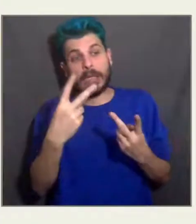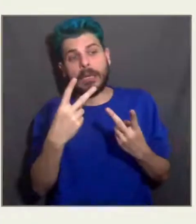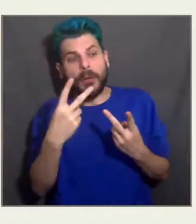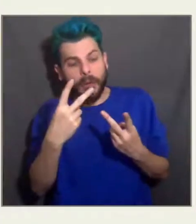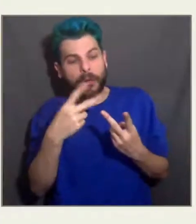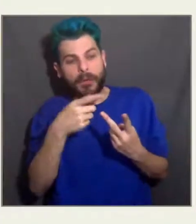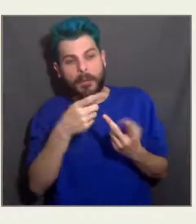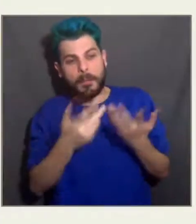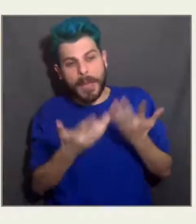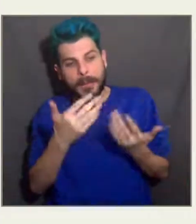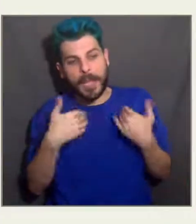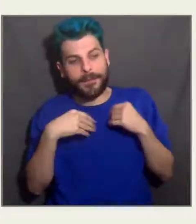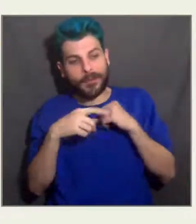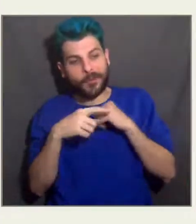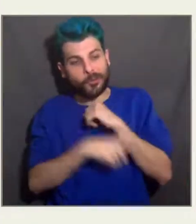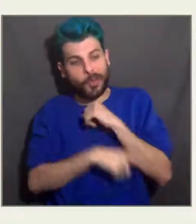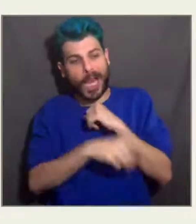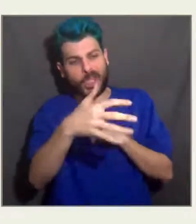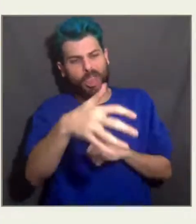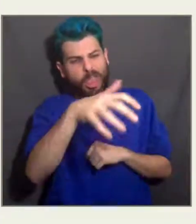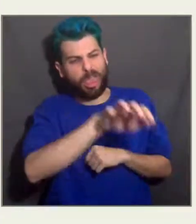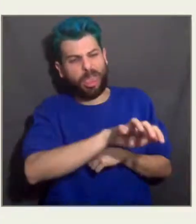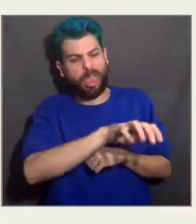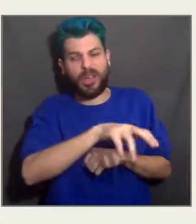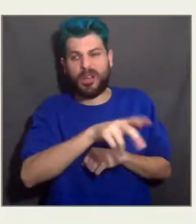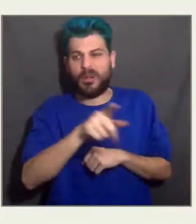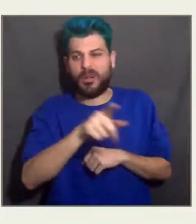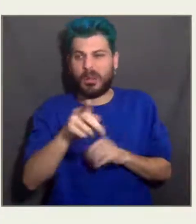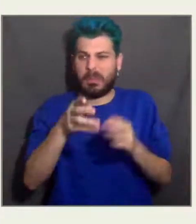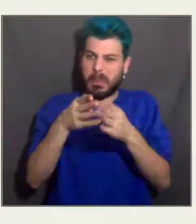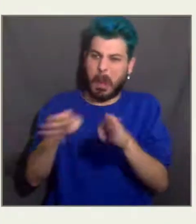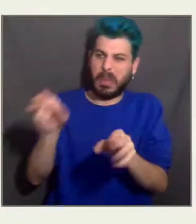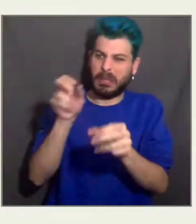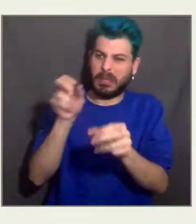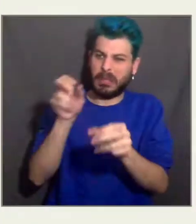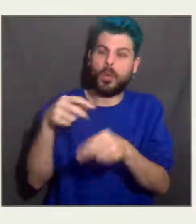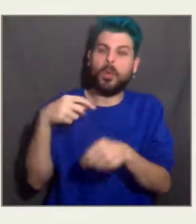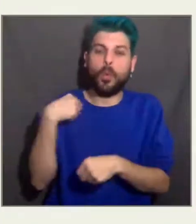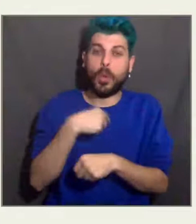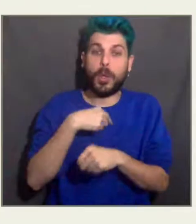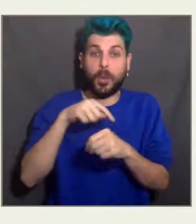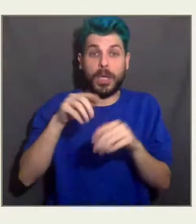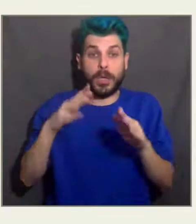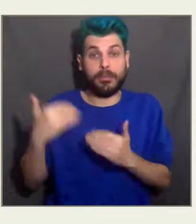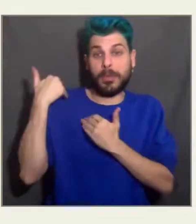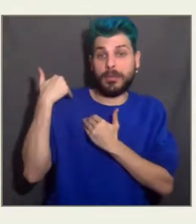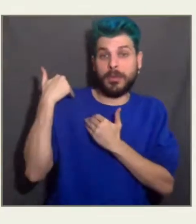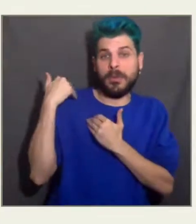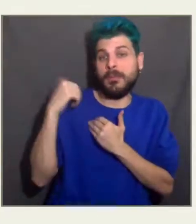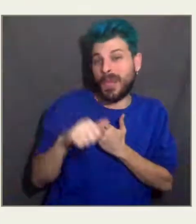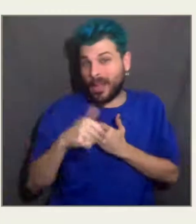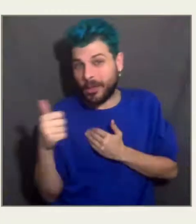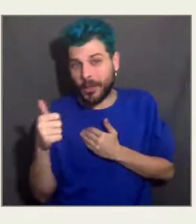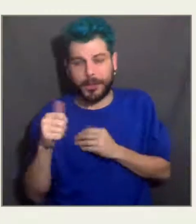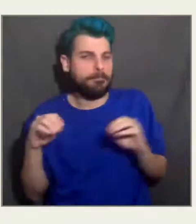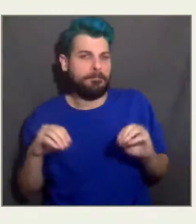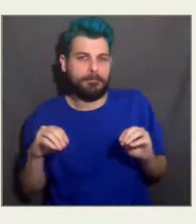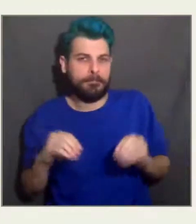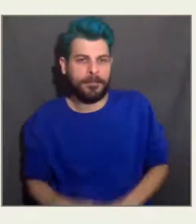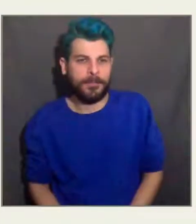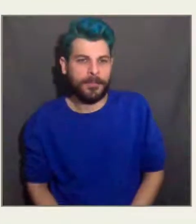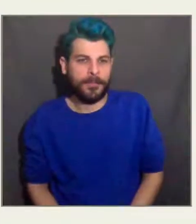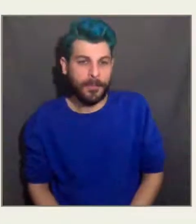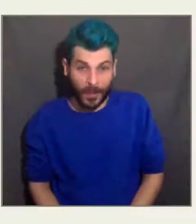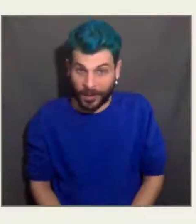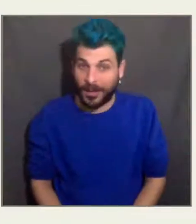wants us to pick up garbage, that we are there to make sure that happens. Okay, good. Thank you. Thank you. And some late breaking news. These